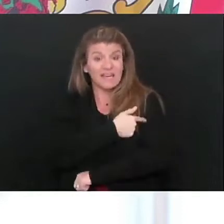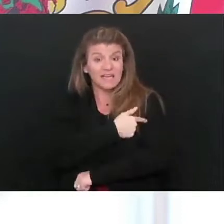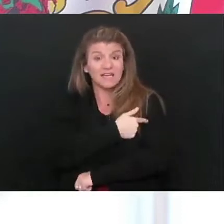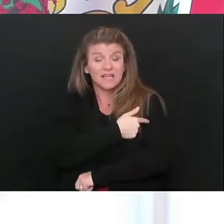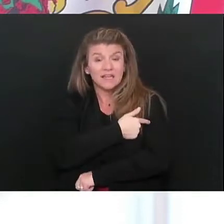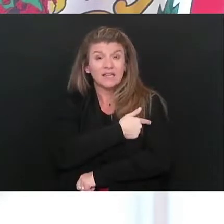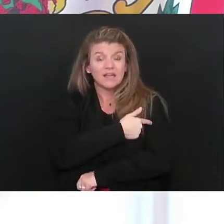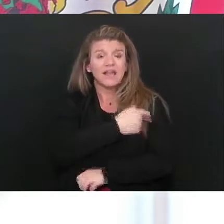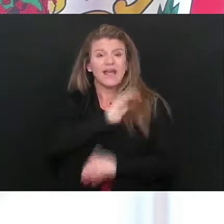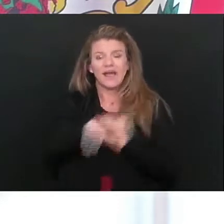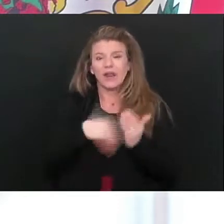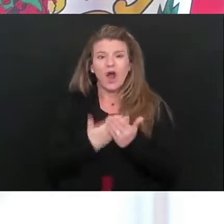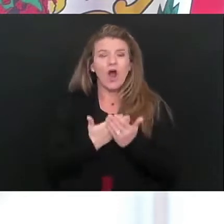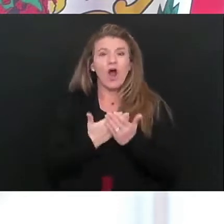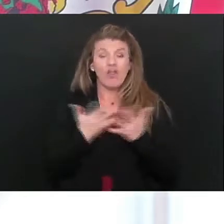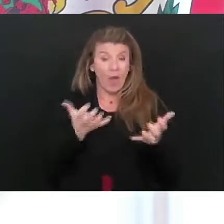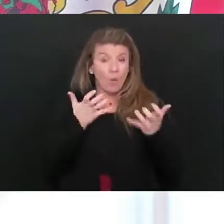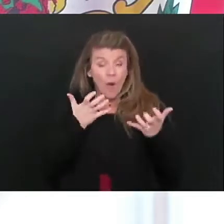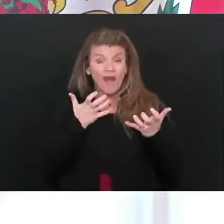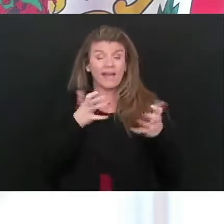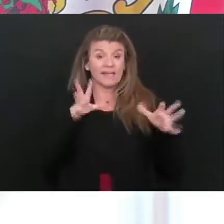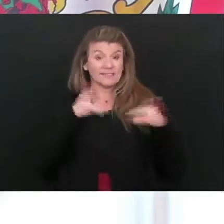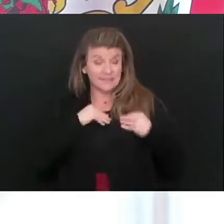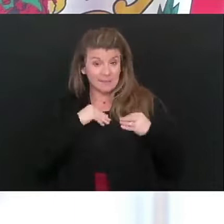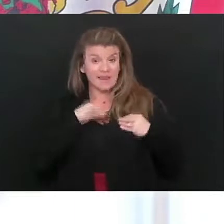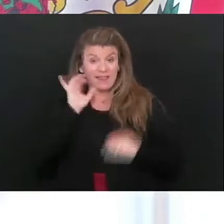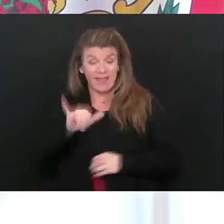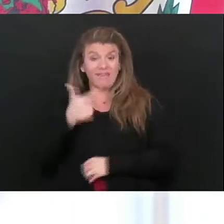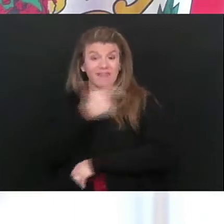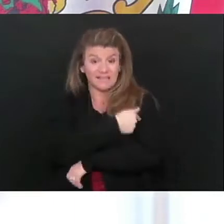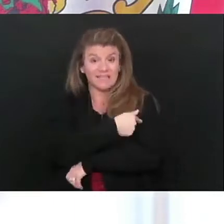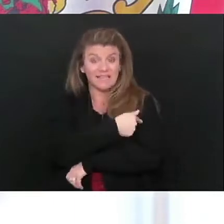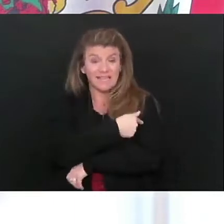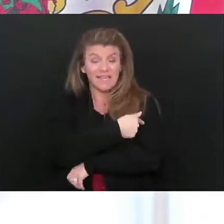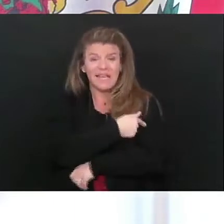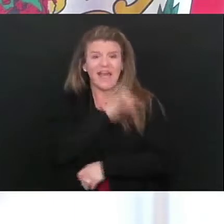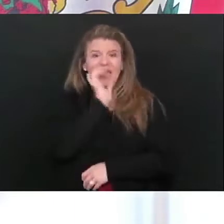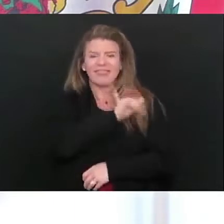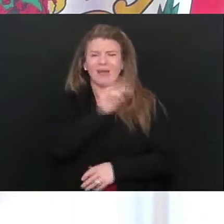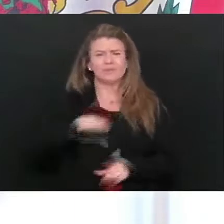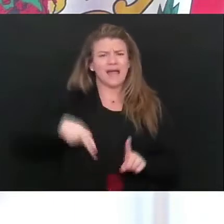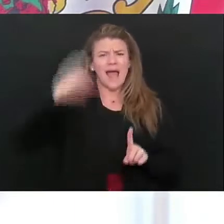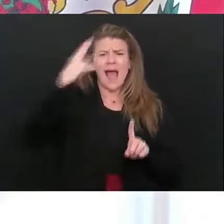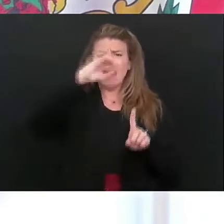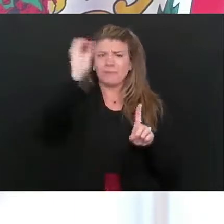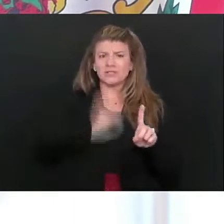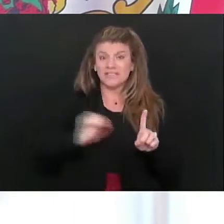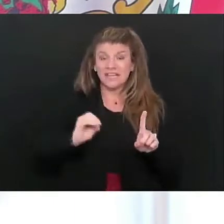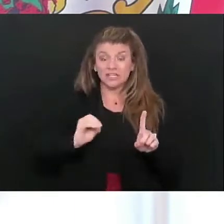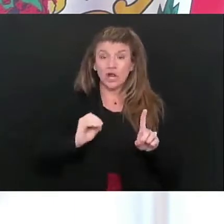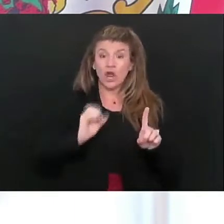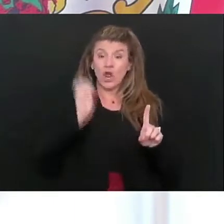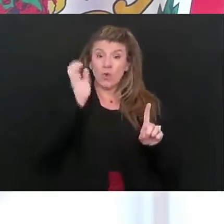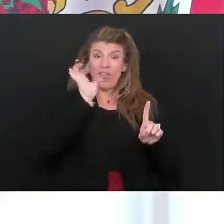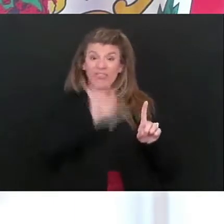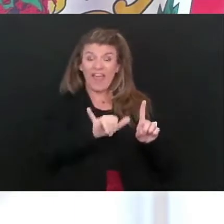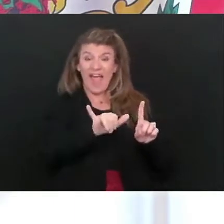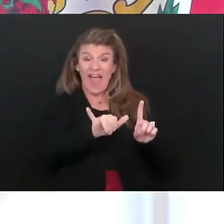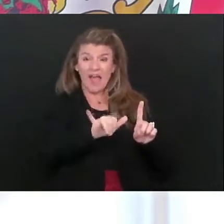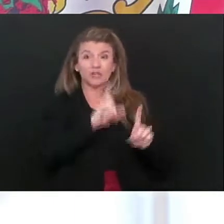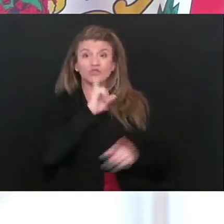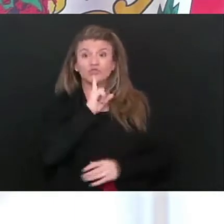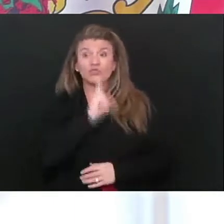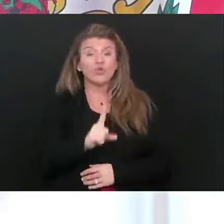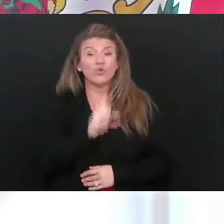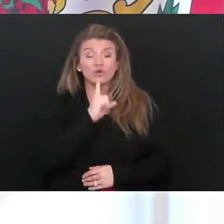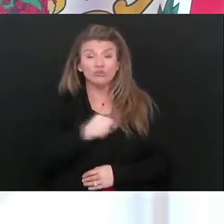and all that wanted and accepted the vaccine, and that was a very high percentage. With that, really and truly,